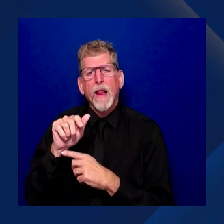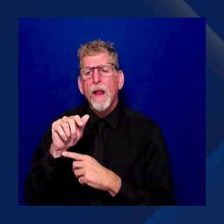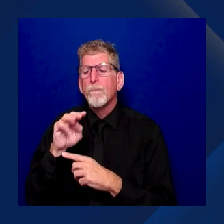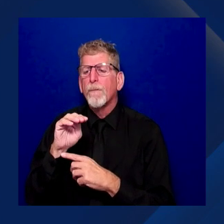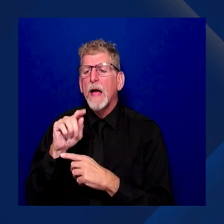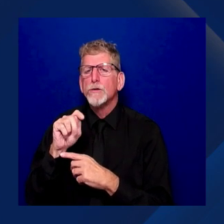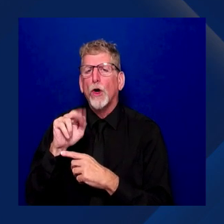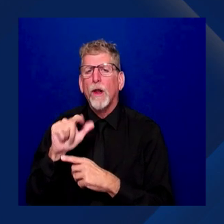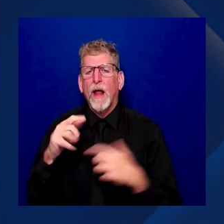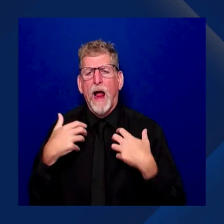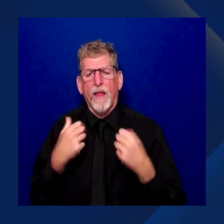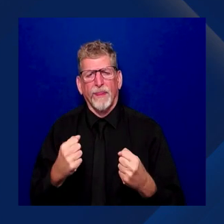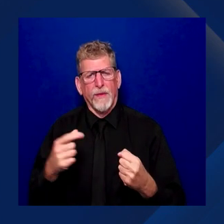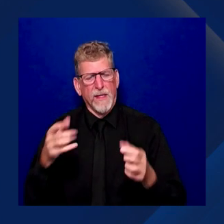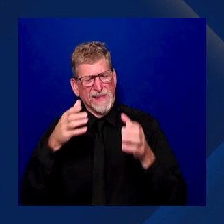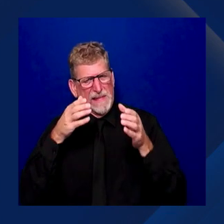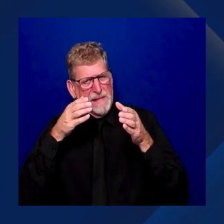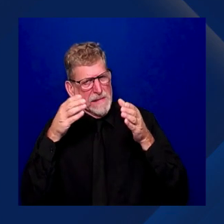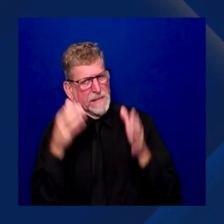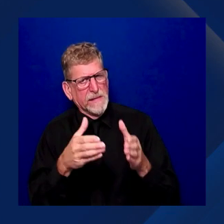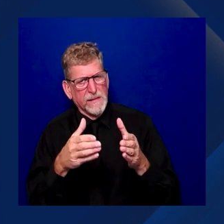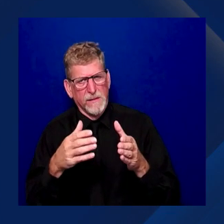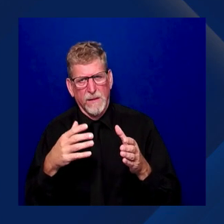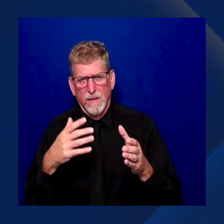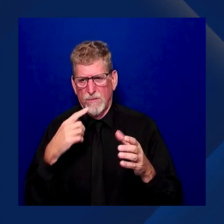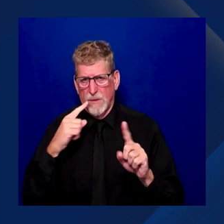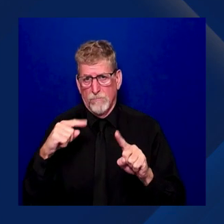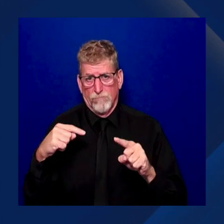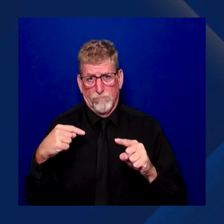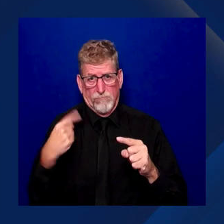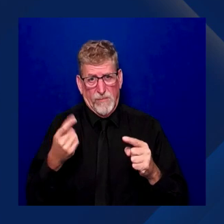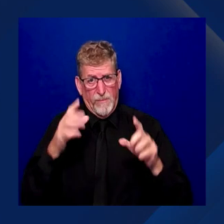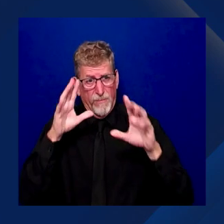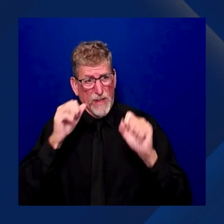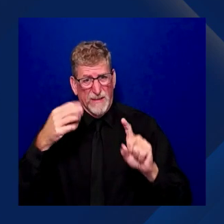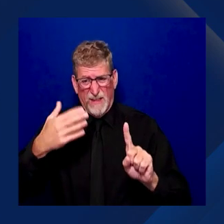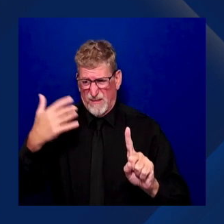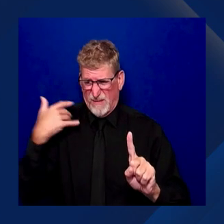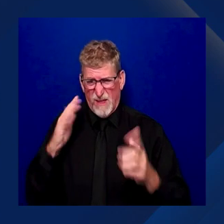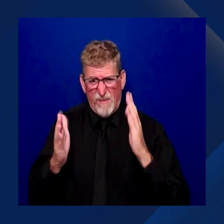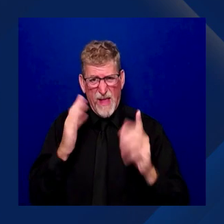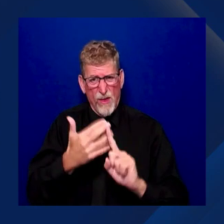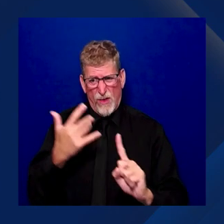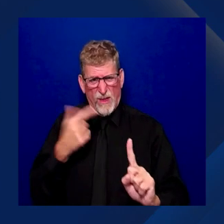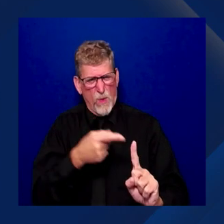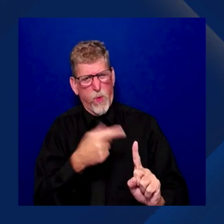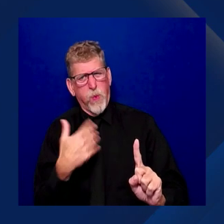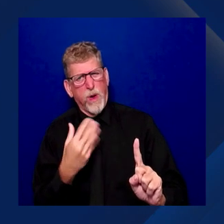Harris when she was in the United States Senate and joined me to introduce the Mommybus in the